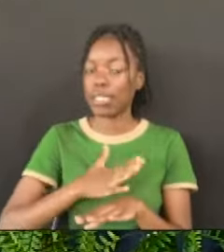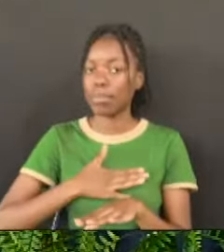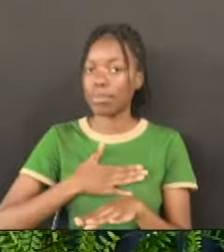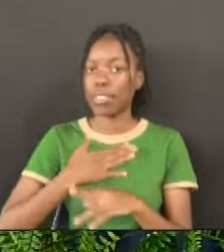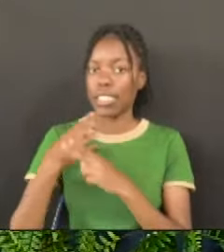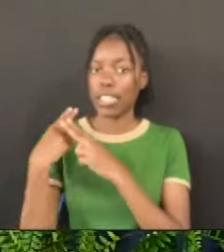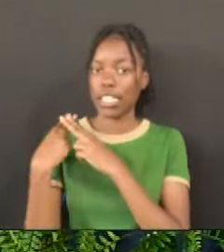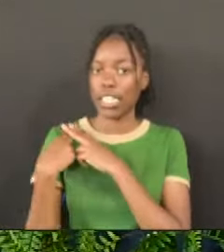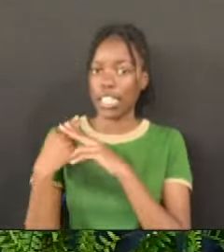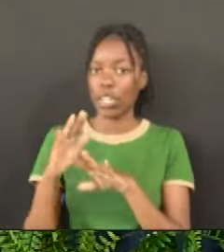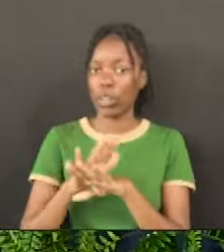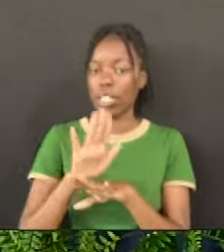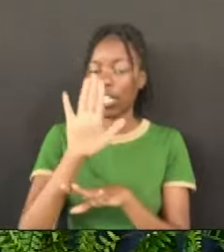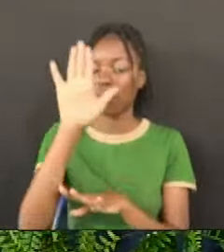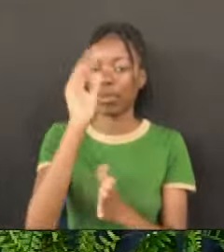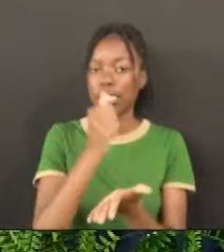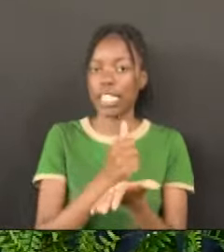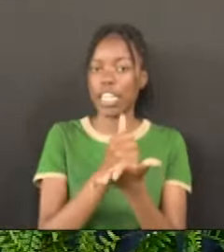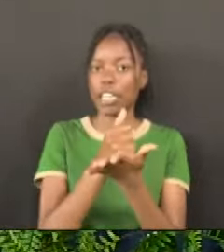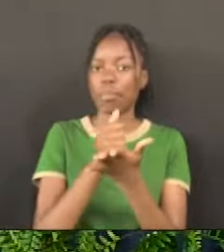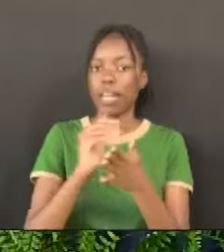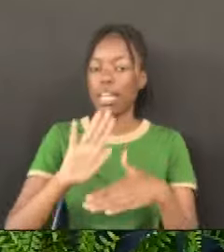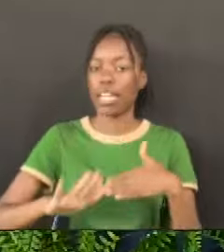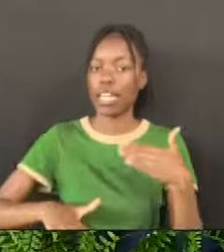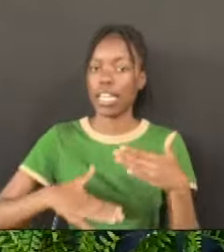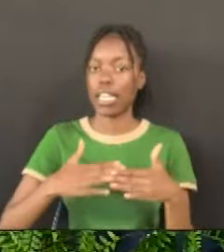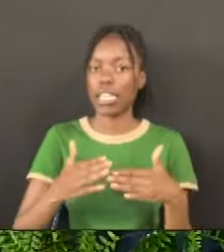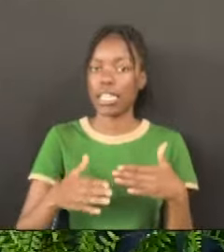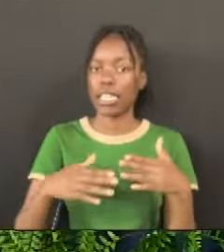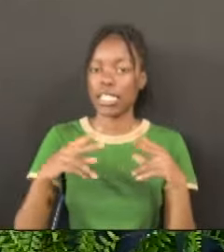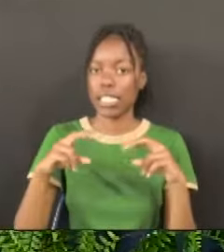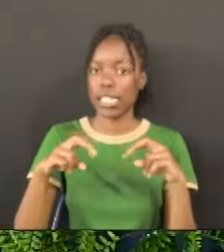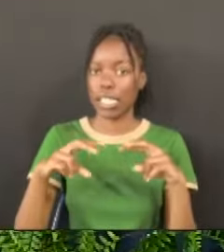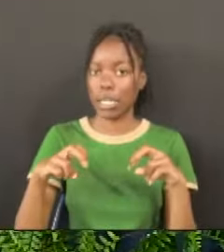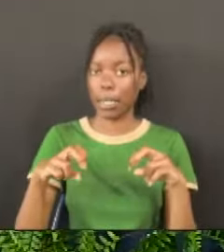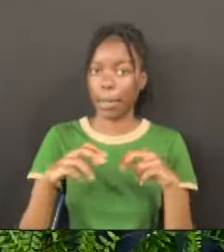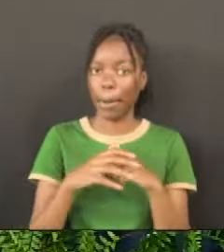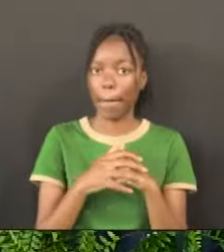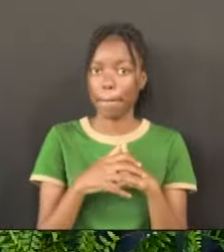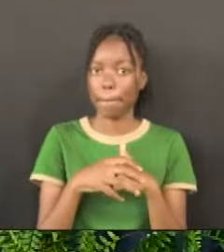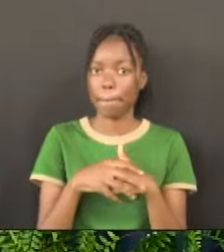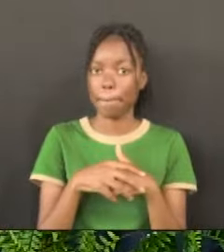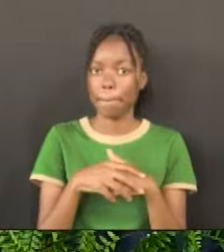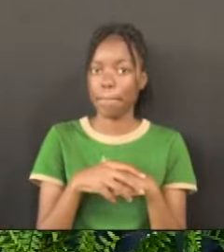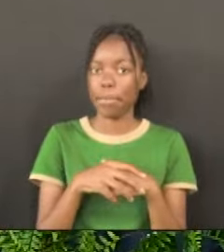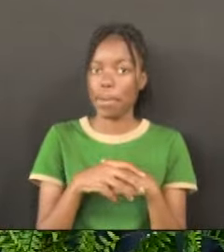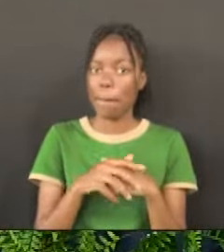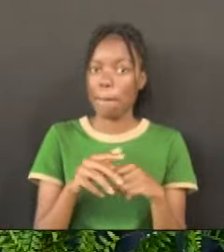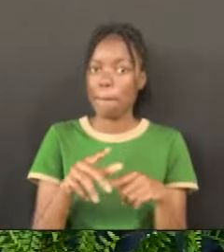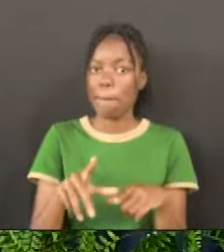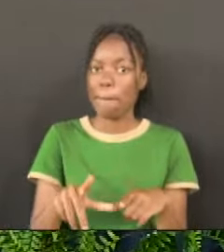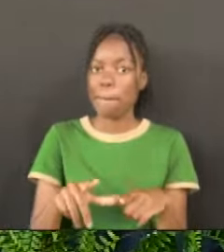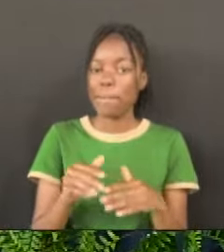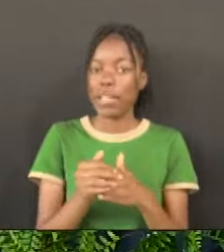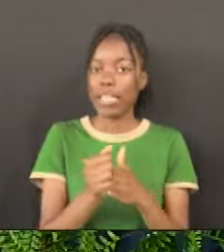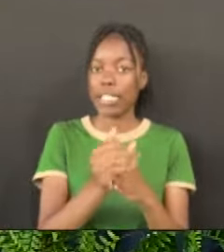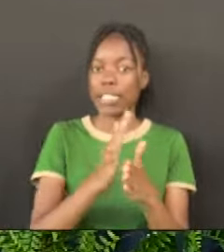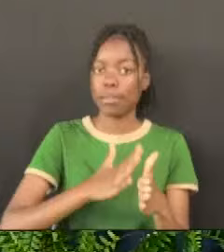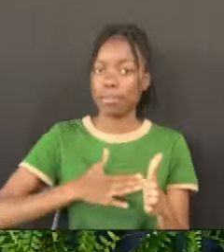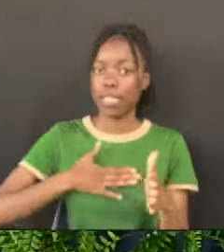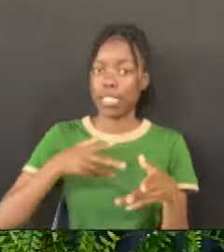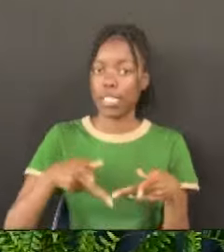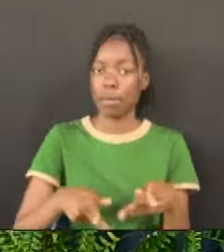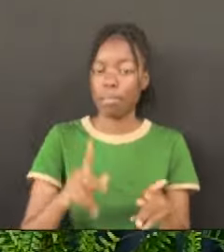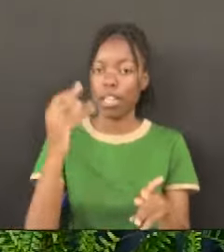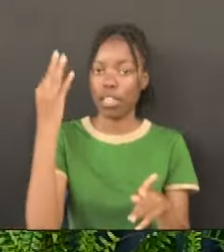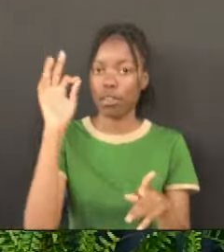his help, I gladly seek. He leads me in the paths of light,